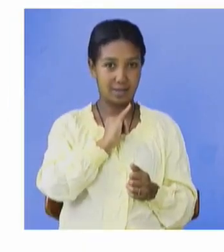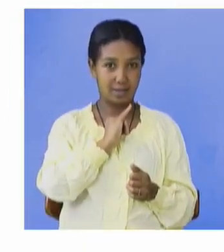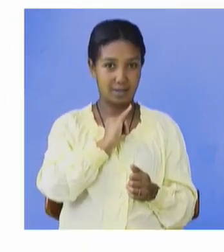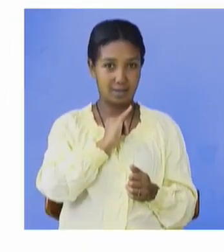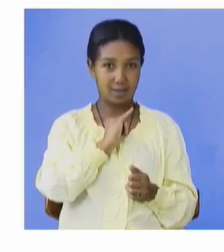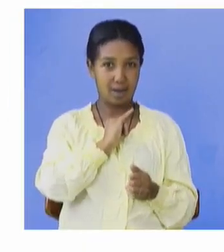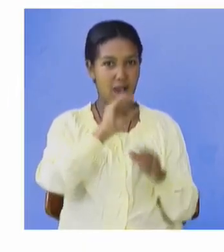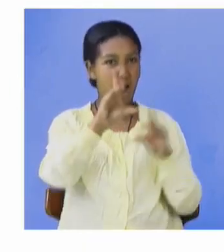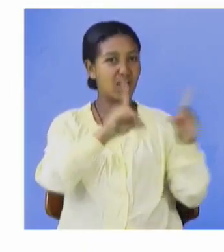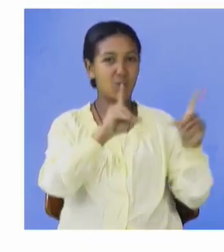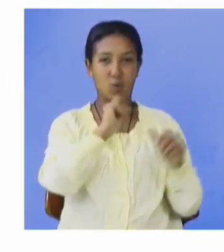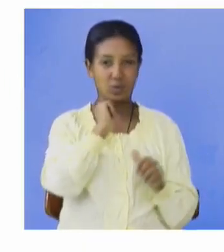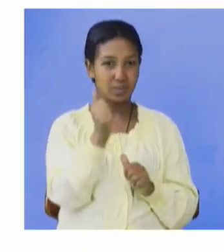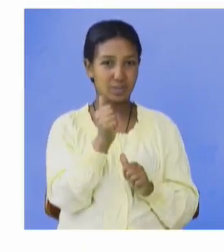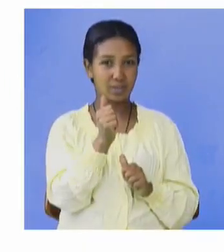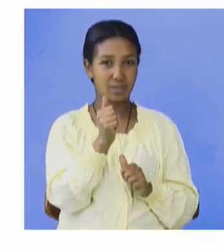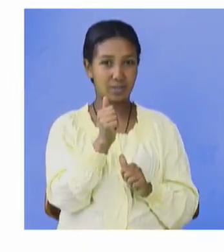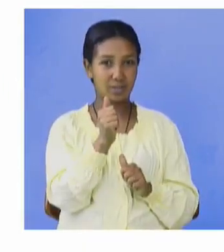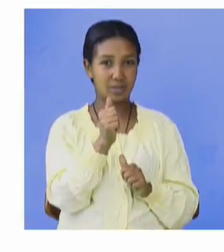don't